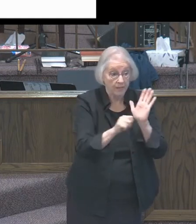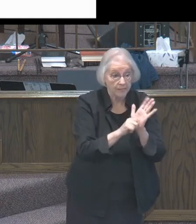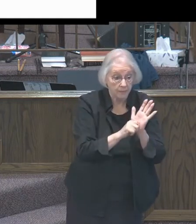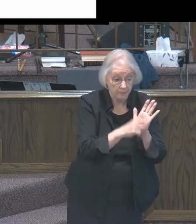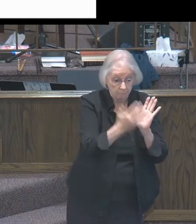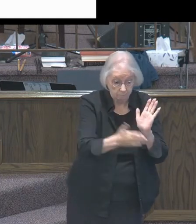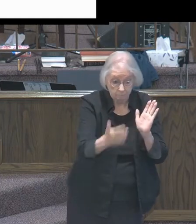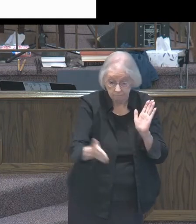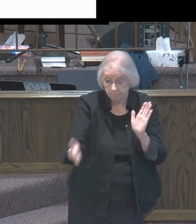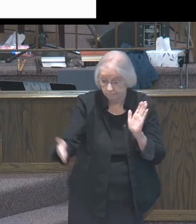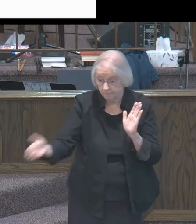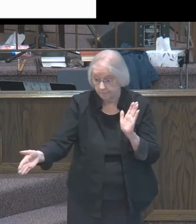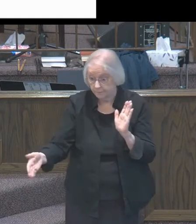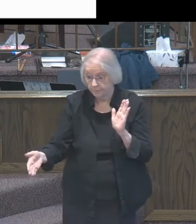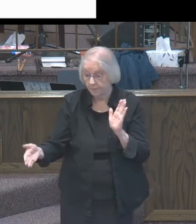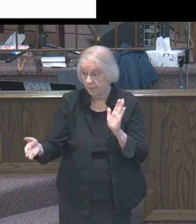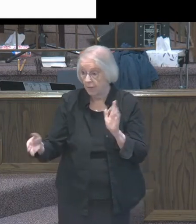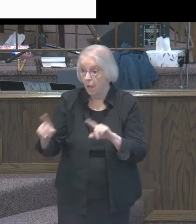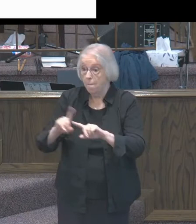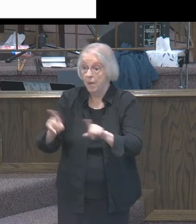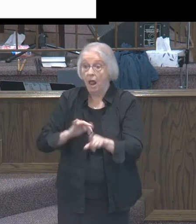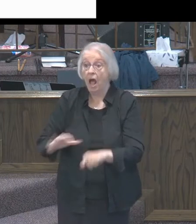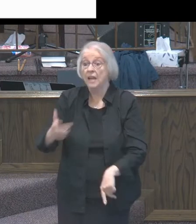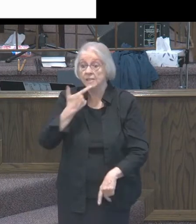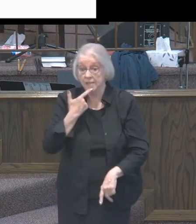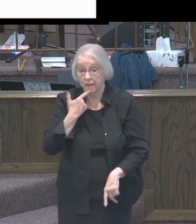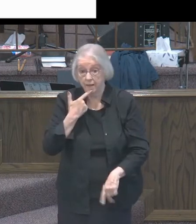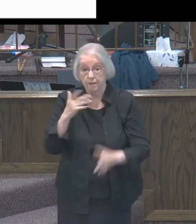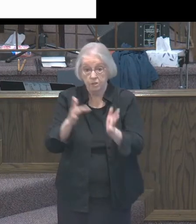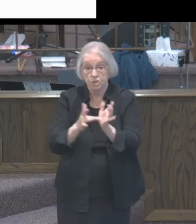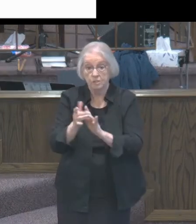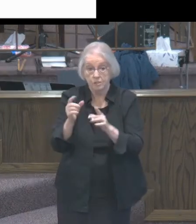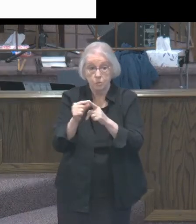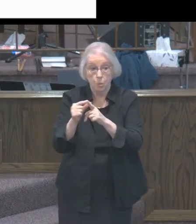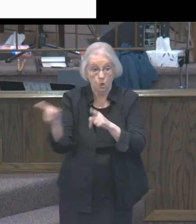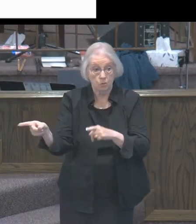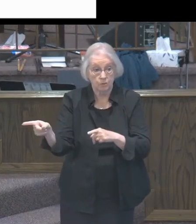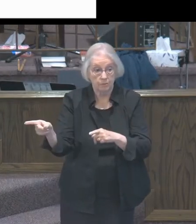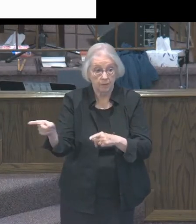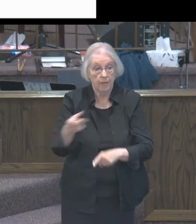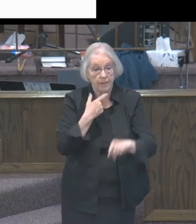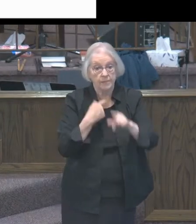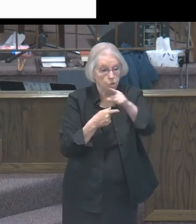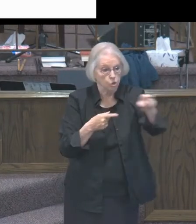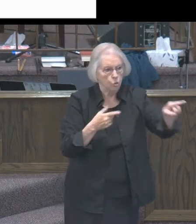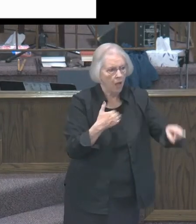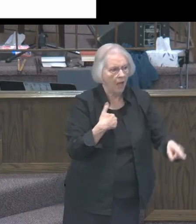You have heard that it was said, but I say to you. Over and over and over. You see, what Jesus is doing is he